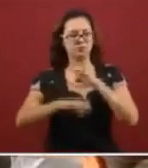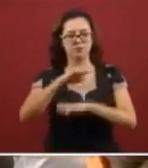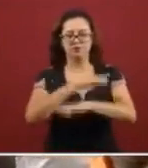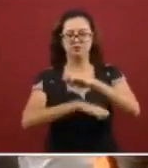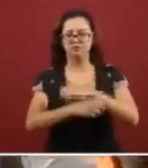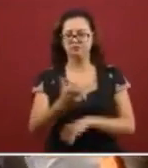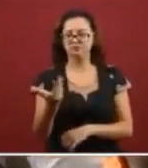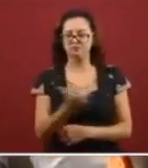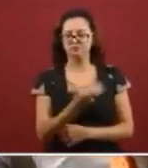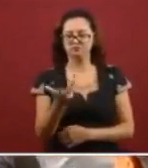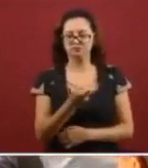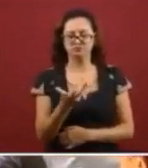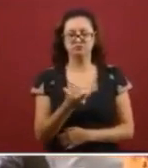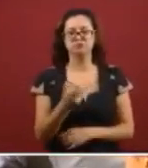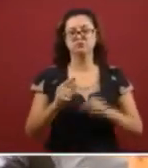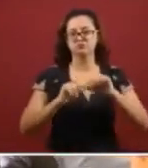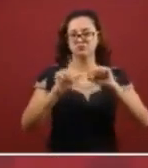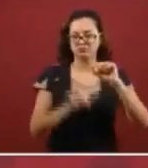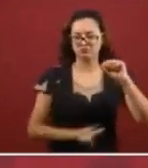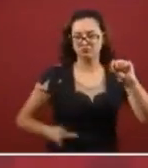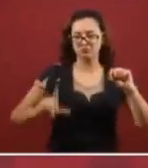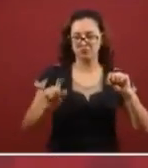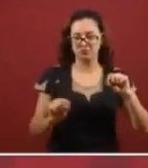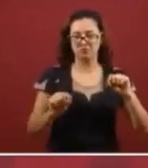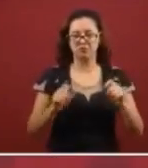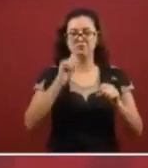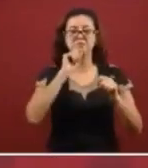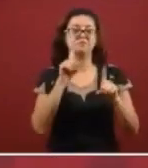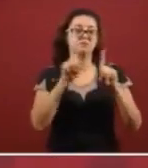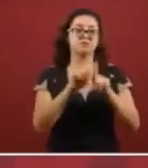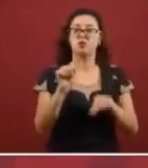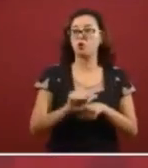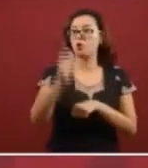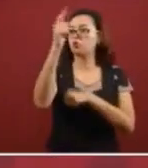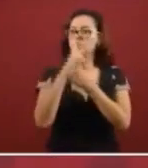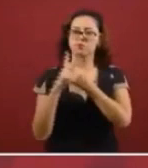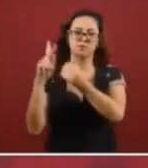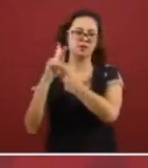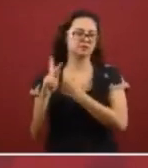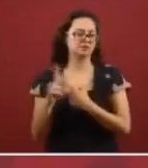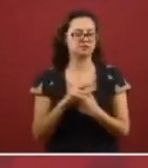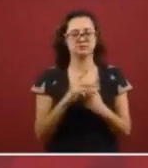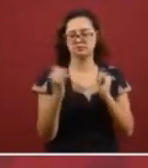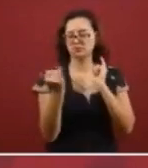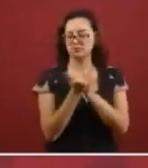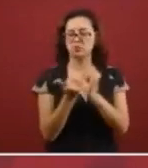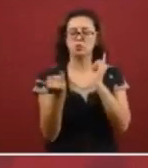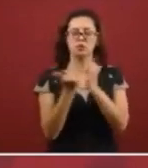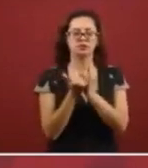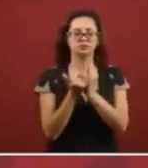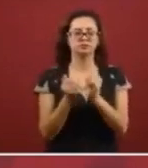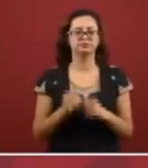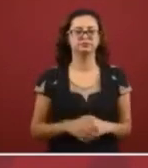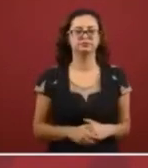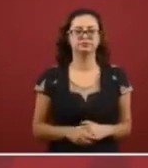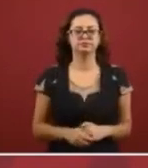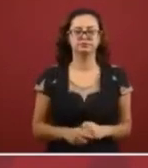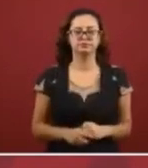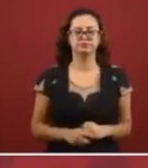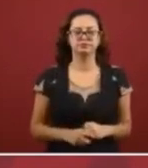company, not only in Mexico but other places and other countries. We have